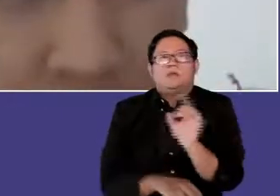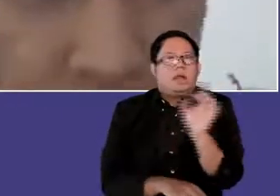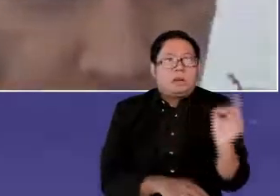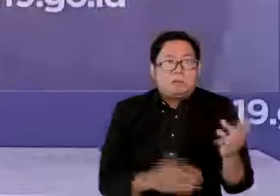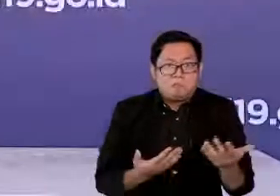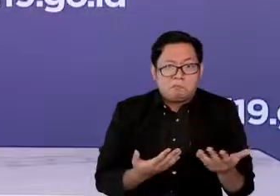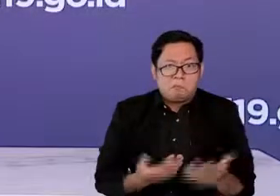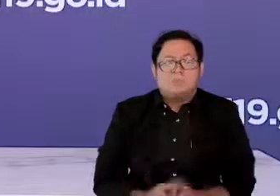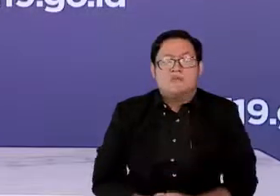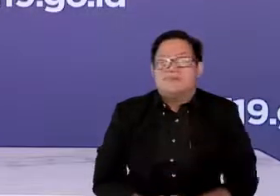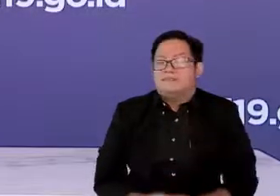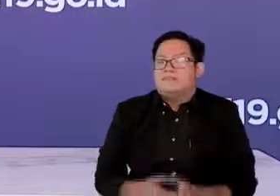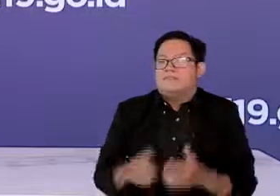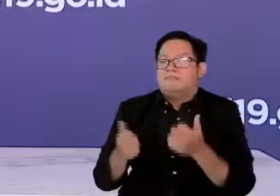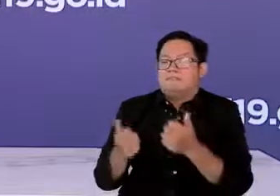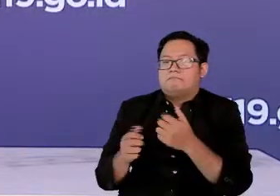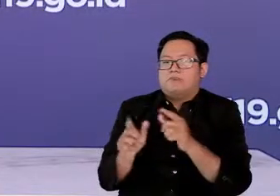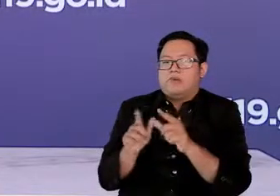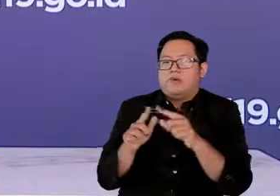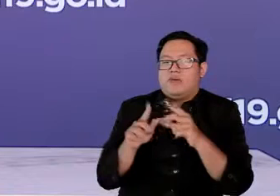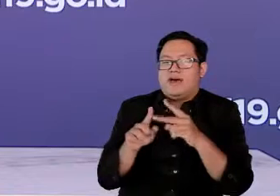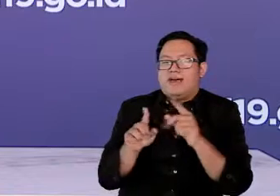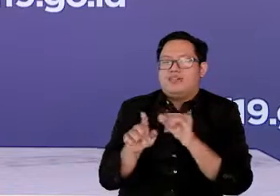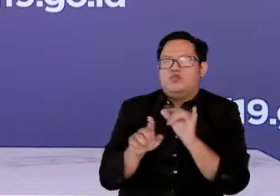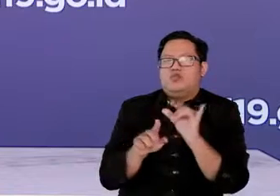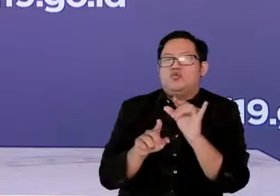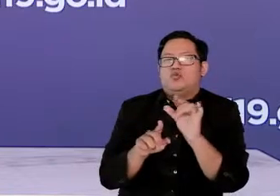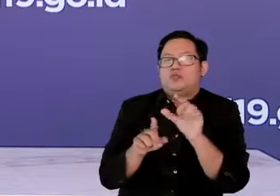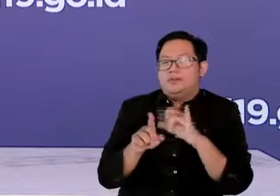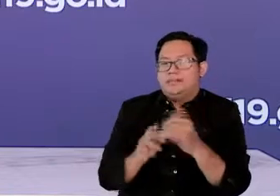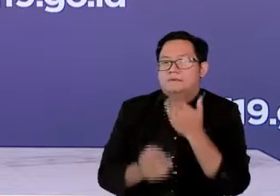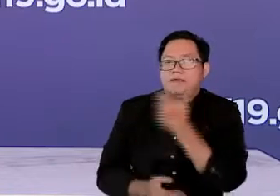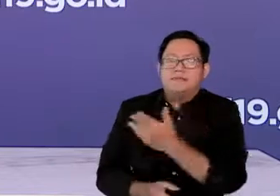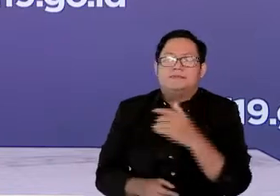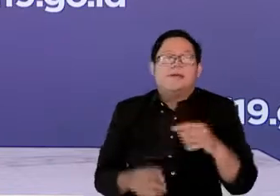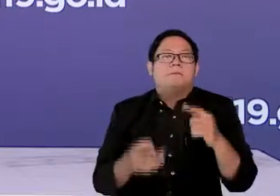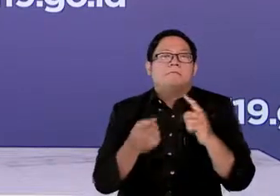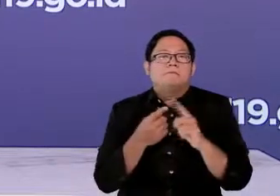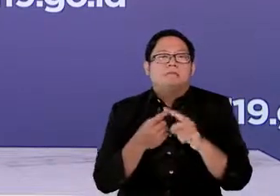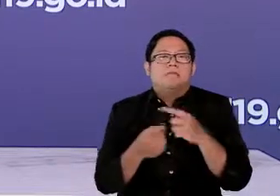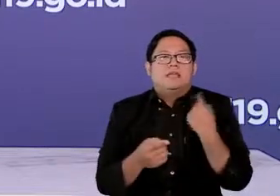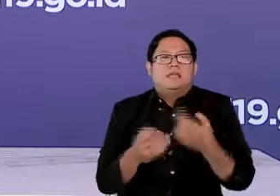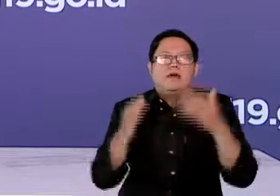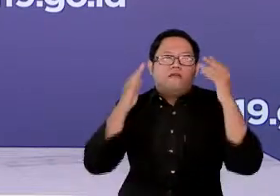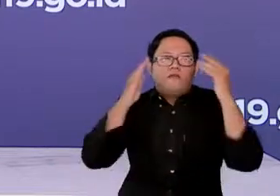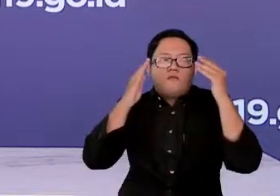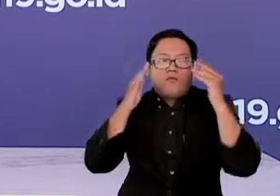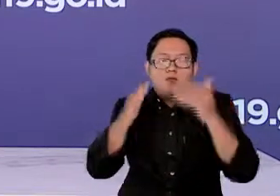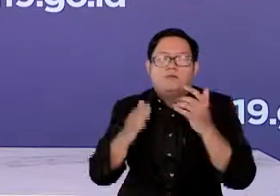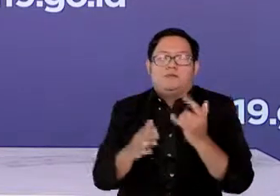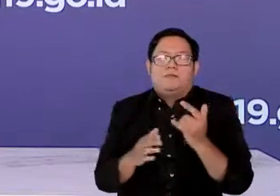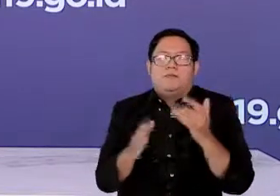you, Wahyudi. First, of course, we will focus on the